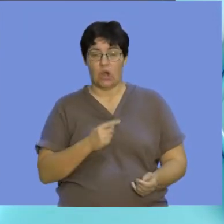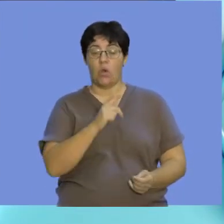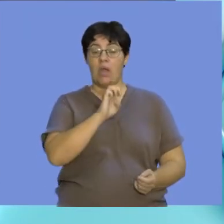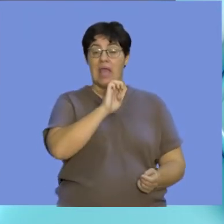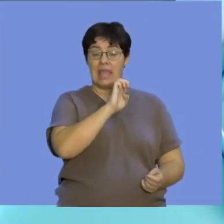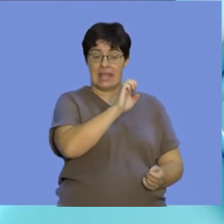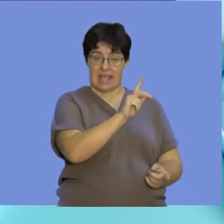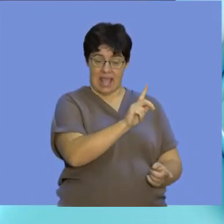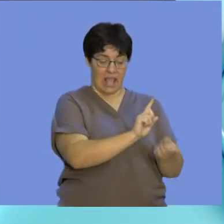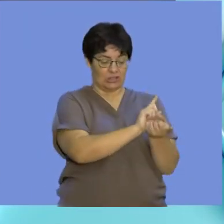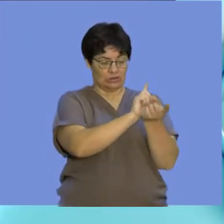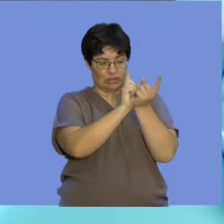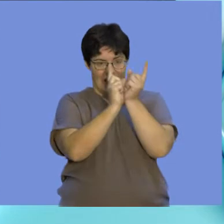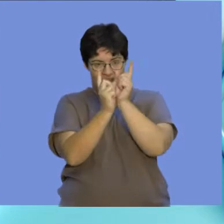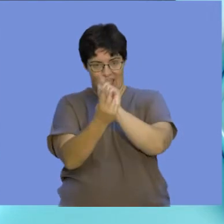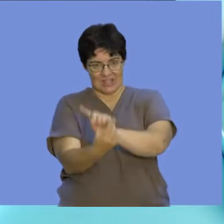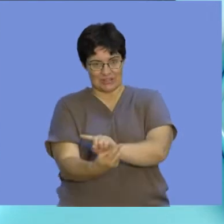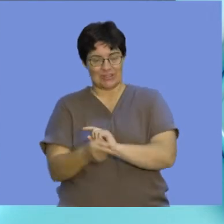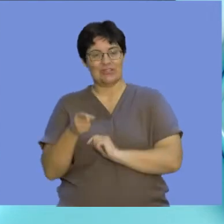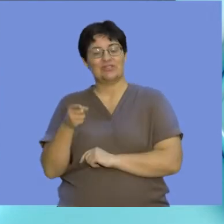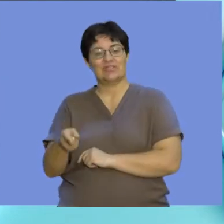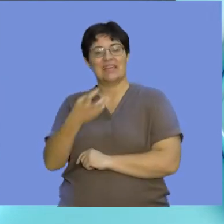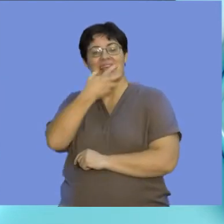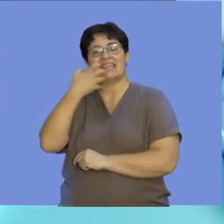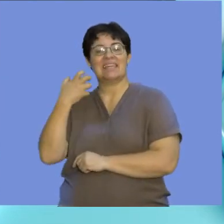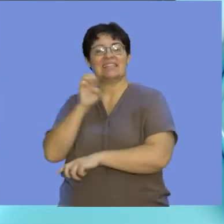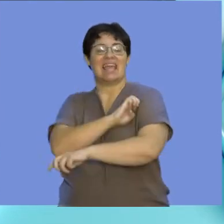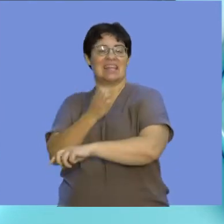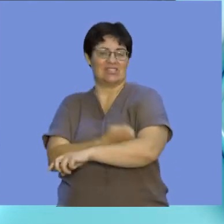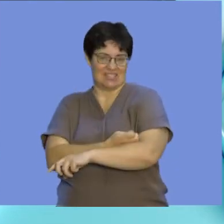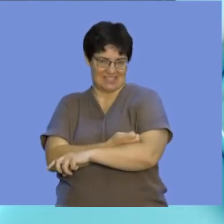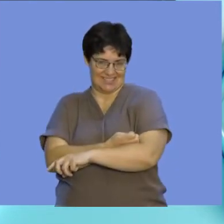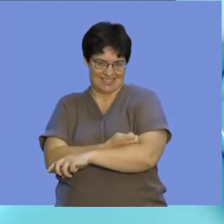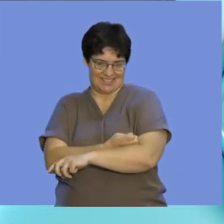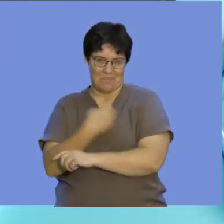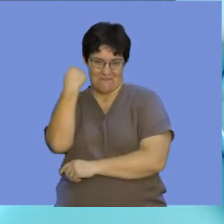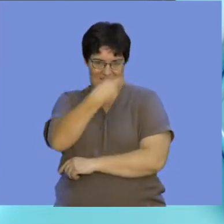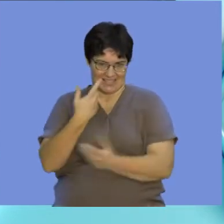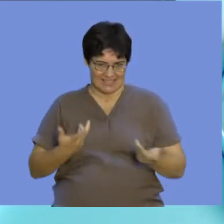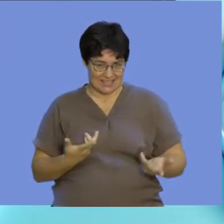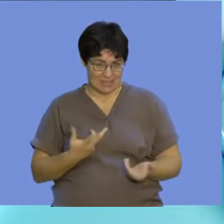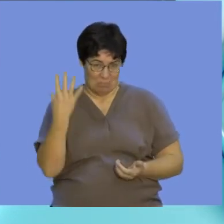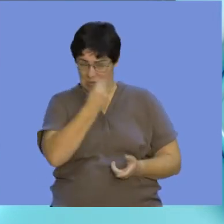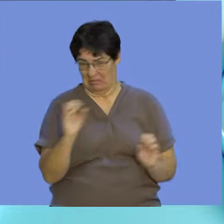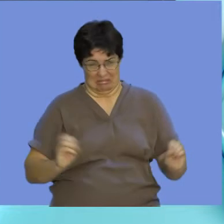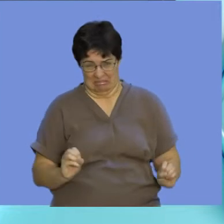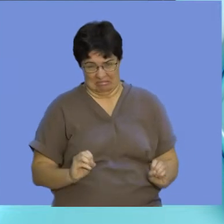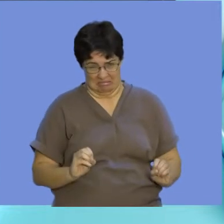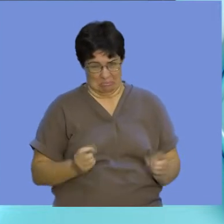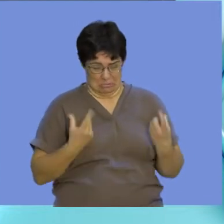is changing into heat energy on my face. It's not pretty. We don't do it